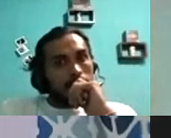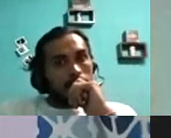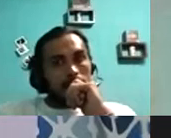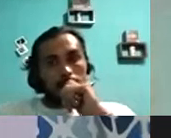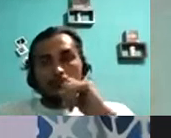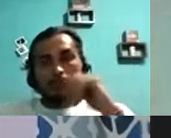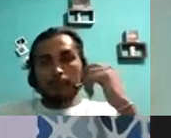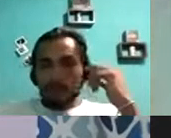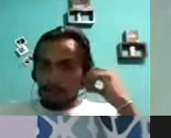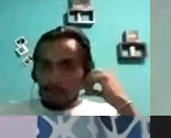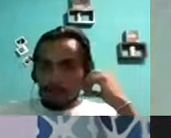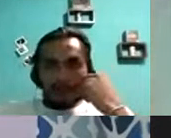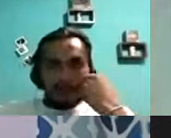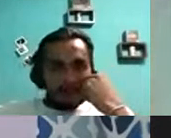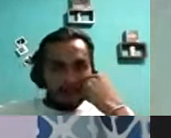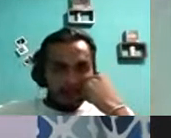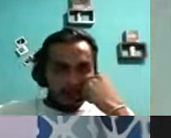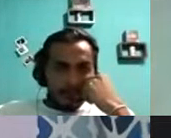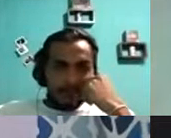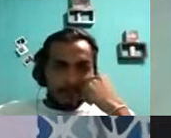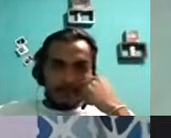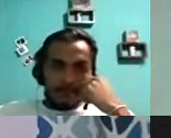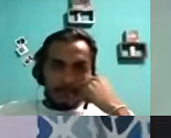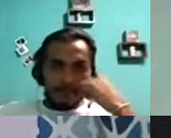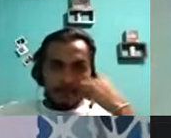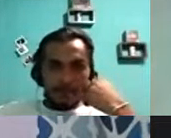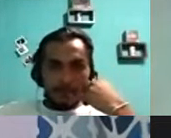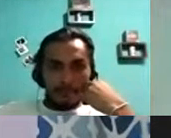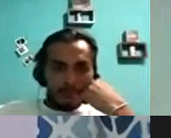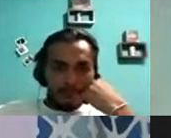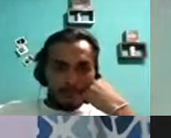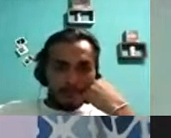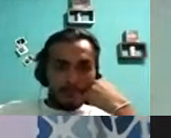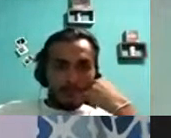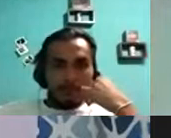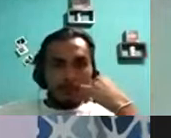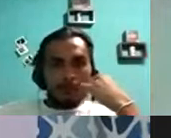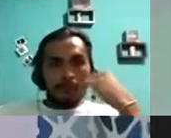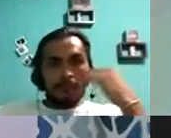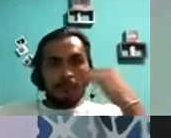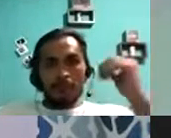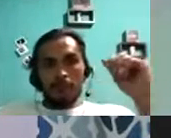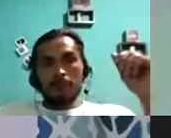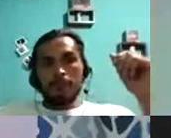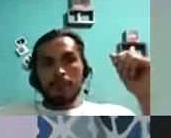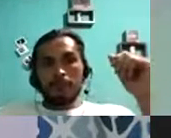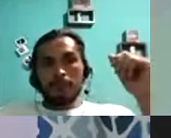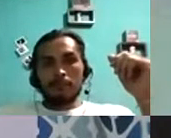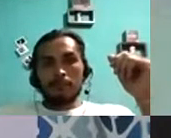Okay. Good evening. My name is Beatriz. B E I T